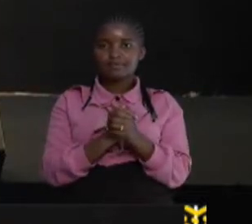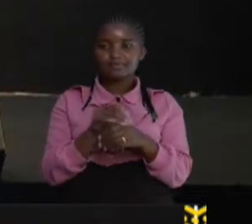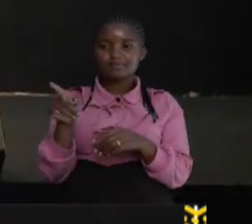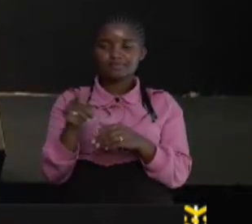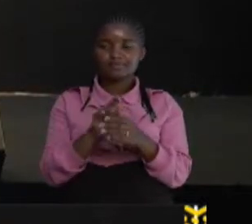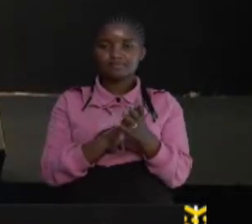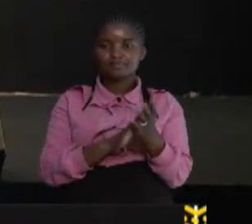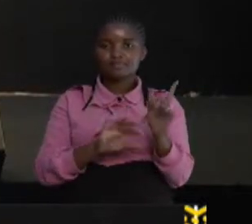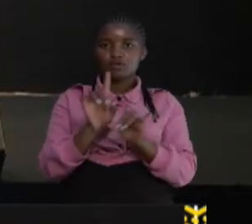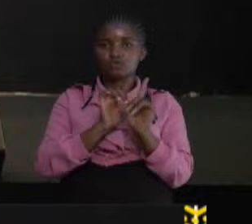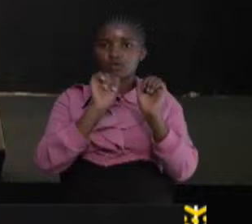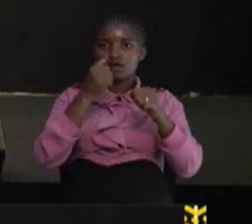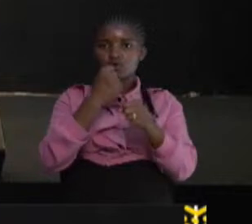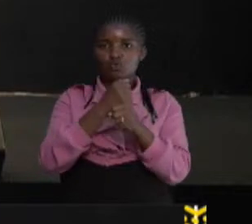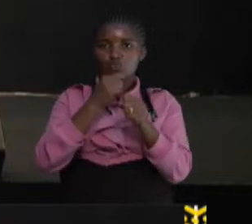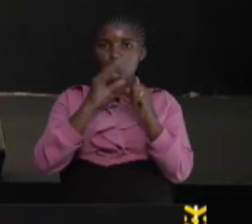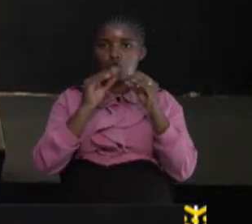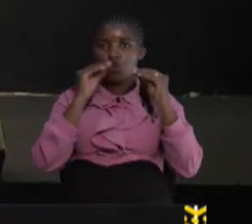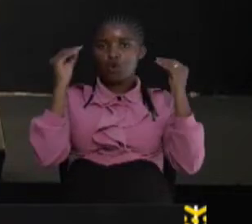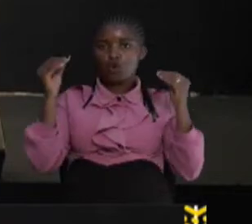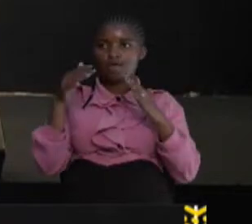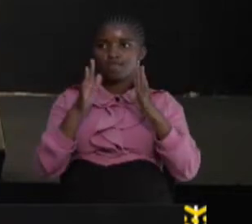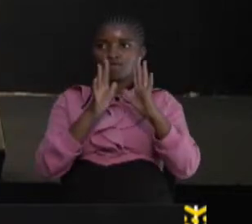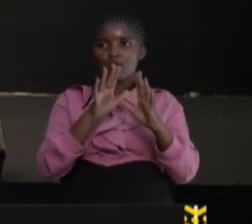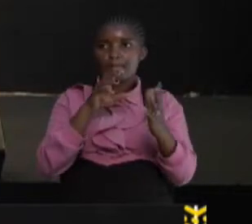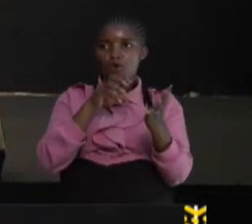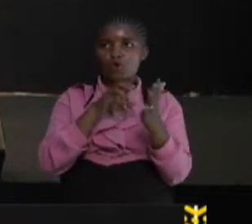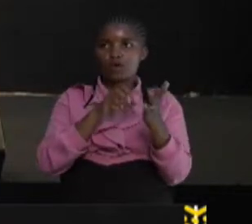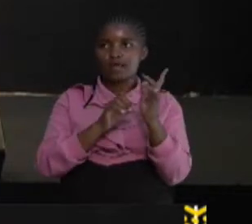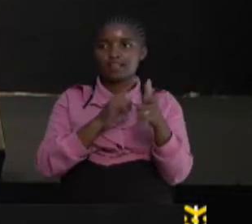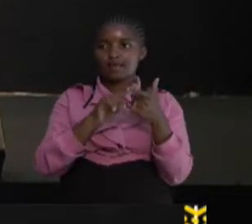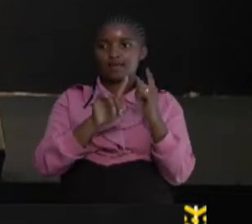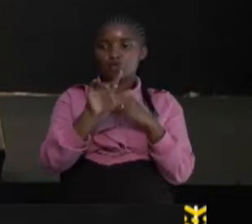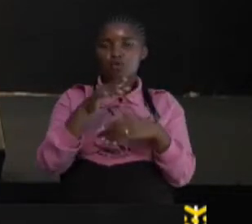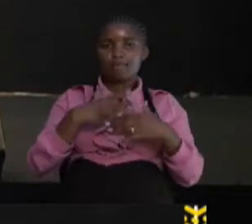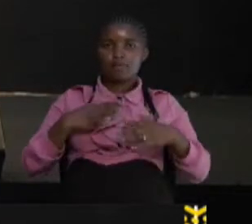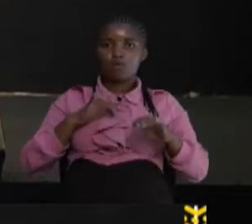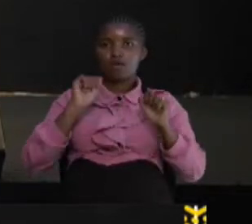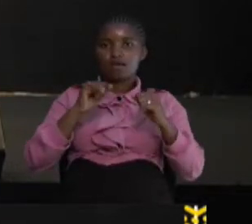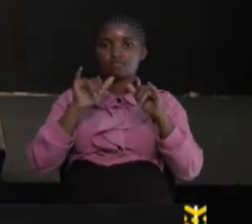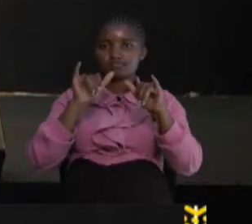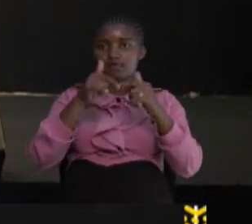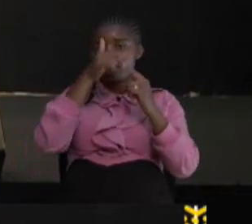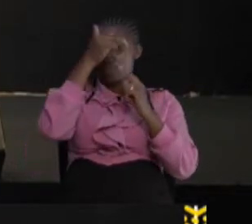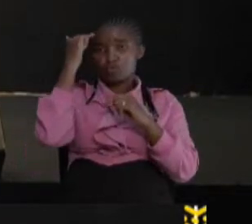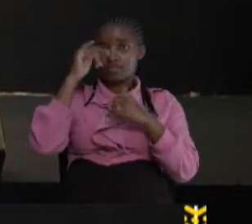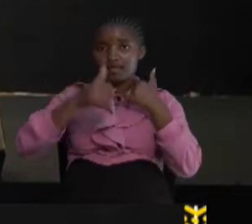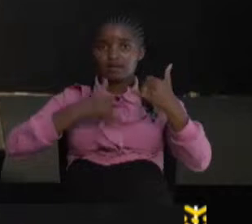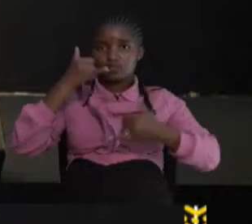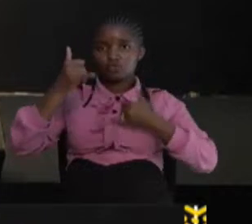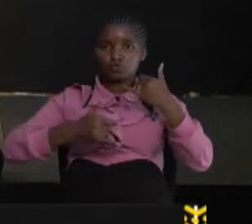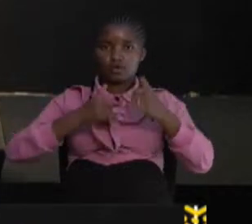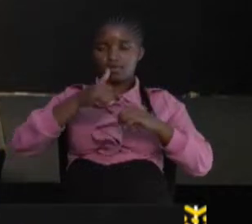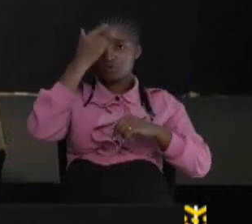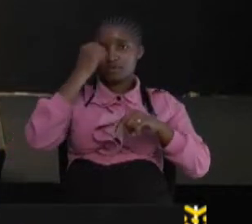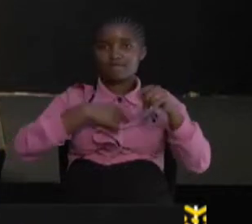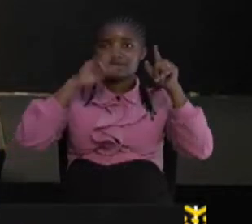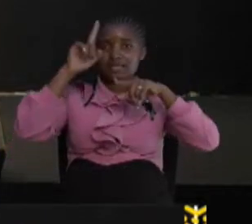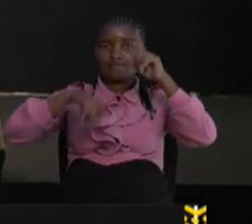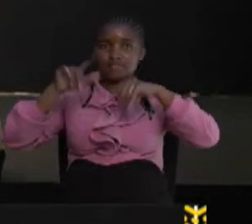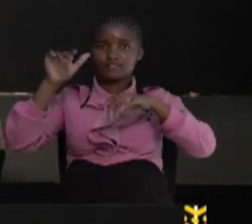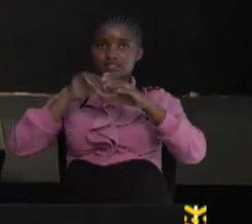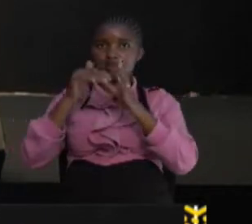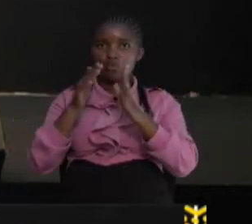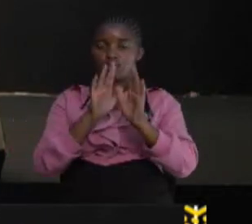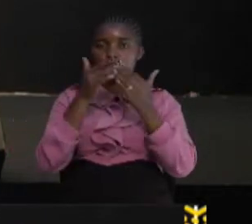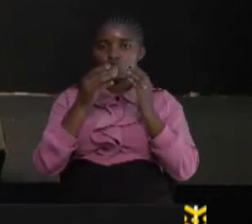can also do long form content. So your audience, they're entertained because there's a diversity in the formats that you bring